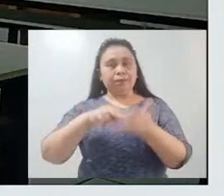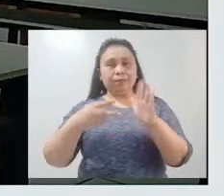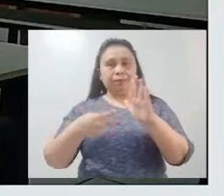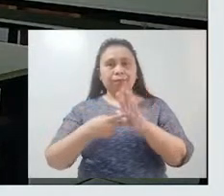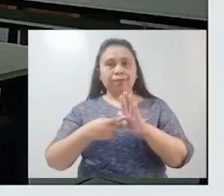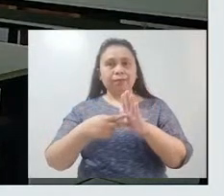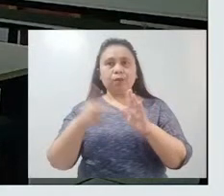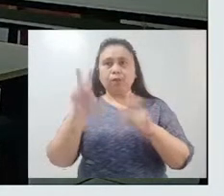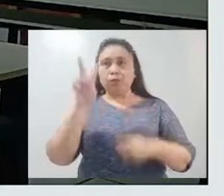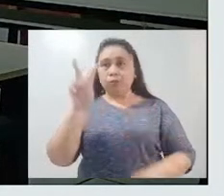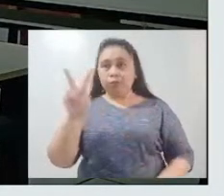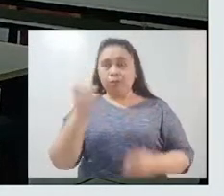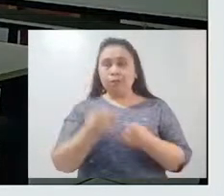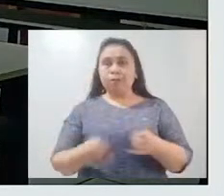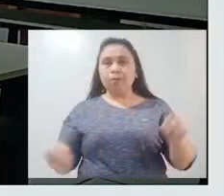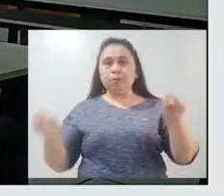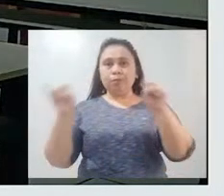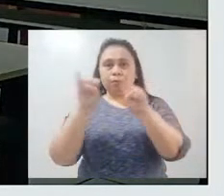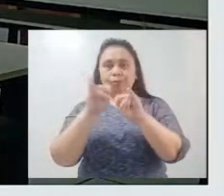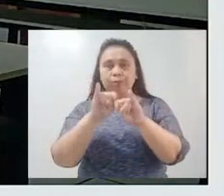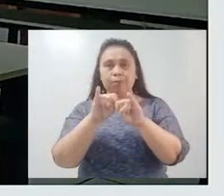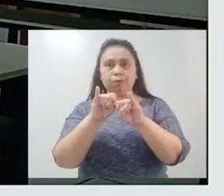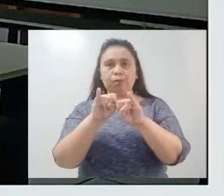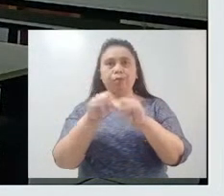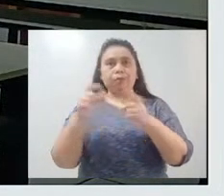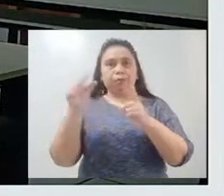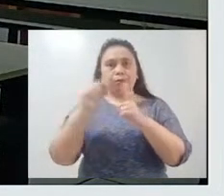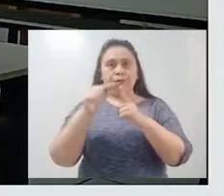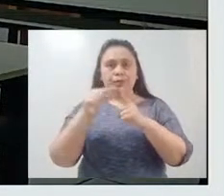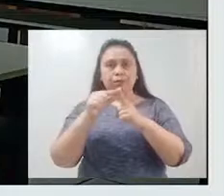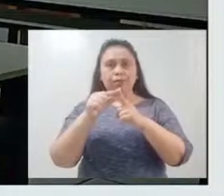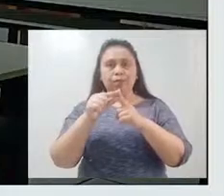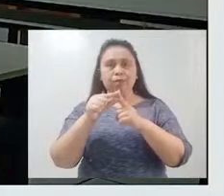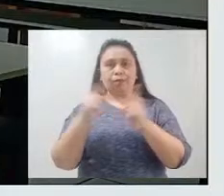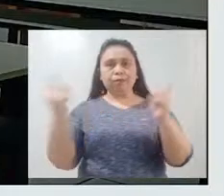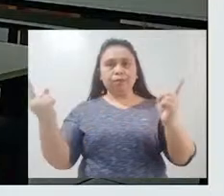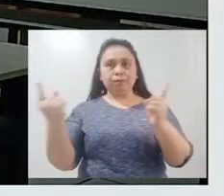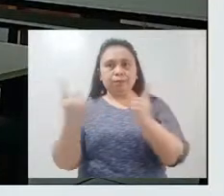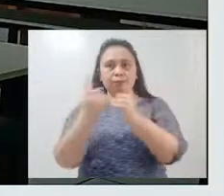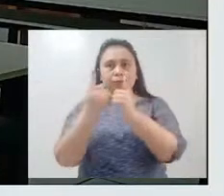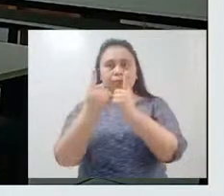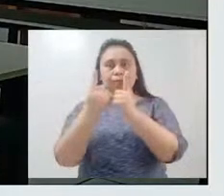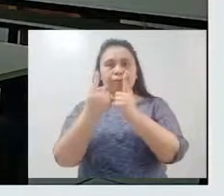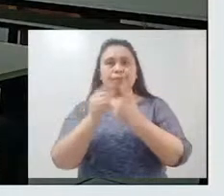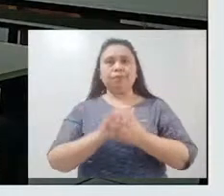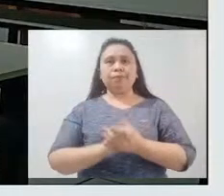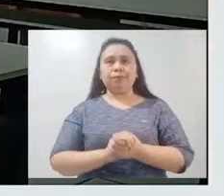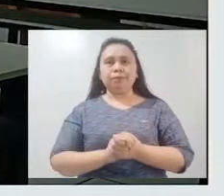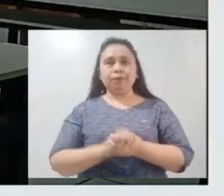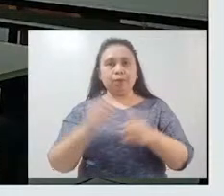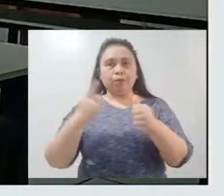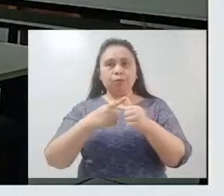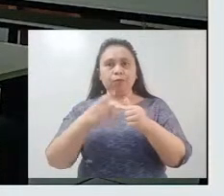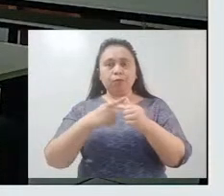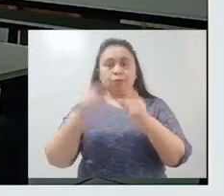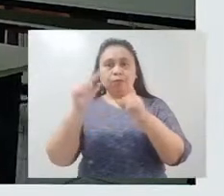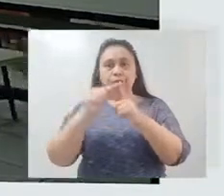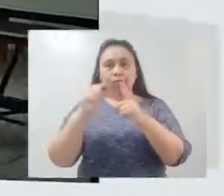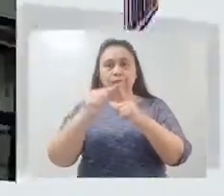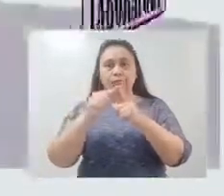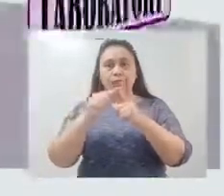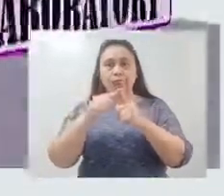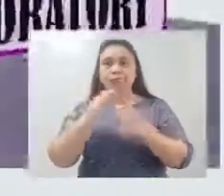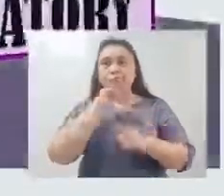2 important terms that you will encounter throughout the discussion. The first term